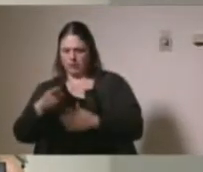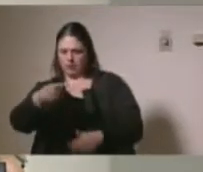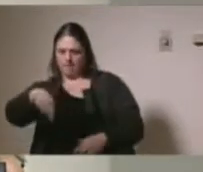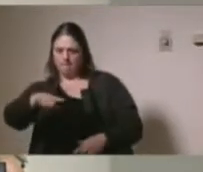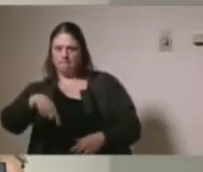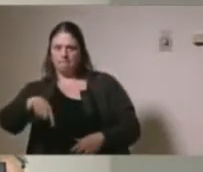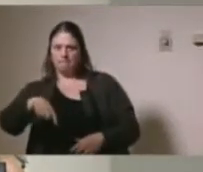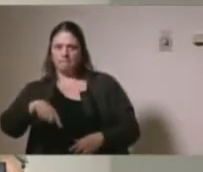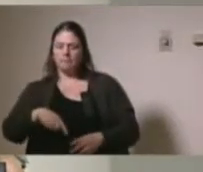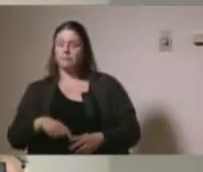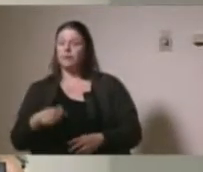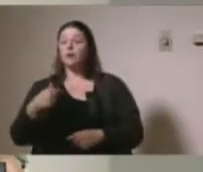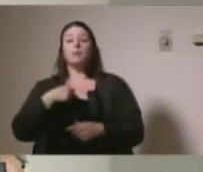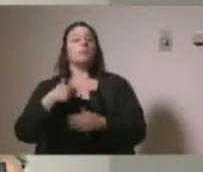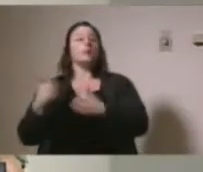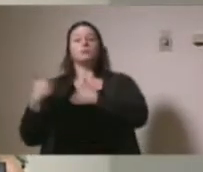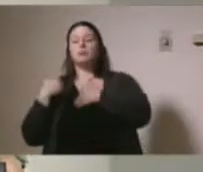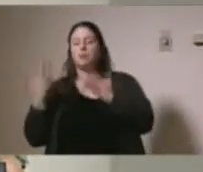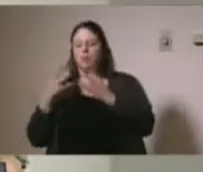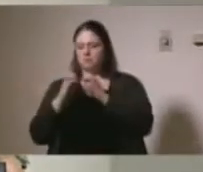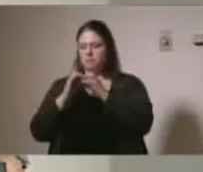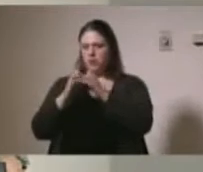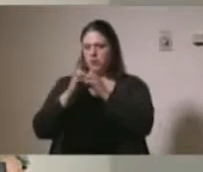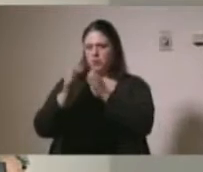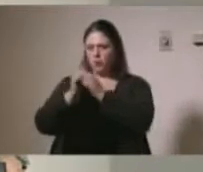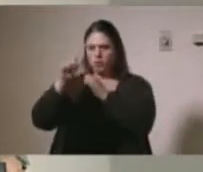responsible for bargaining.